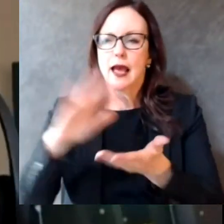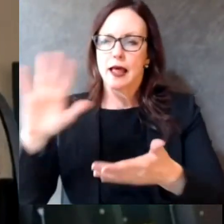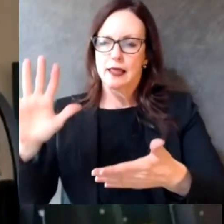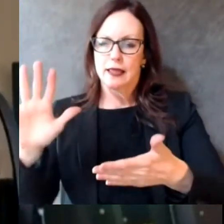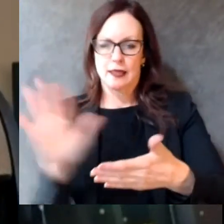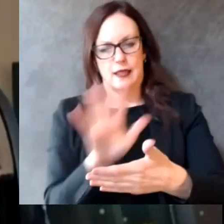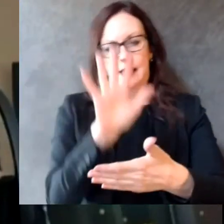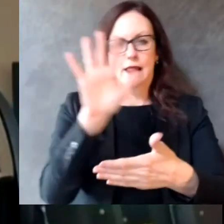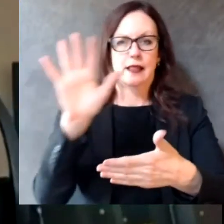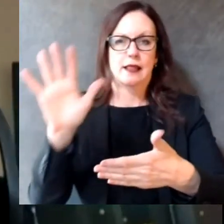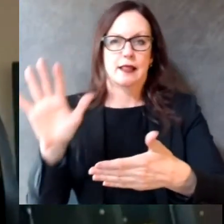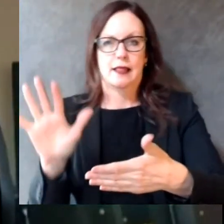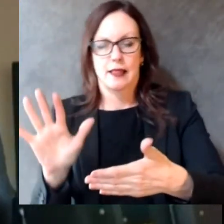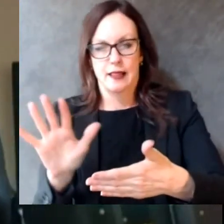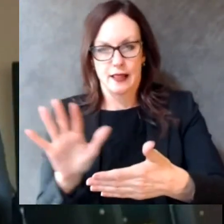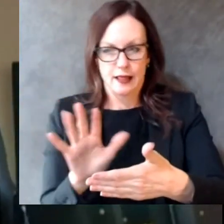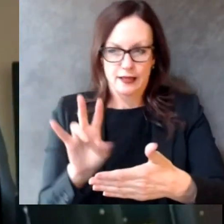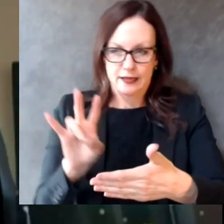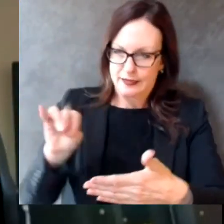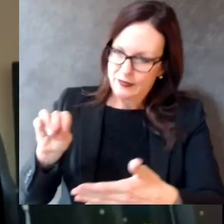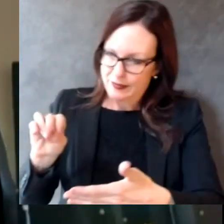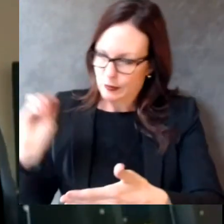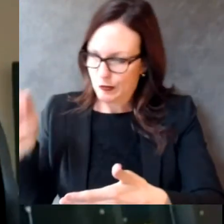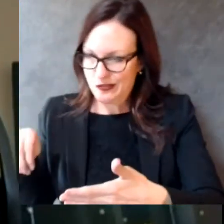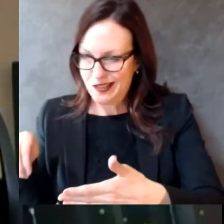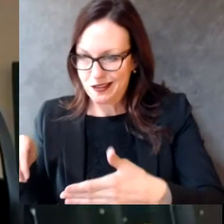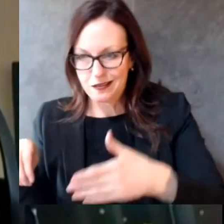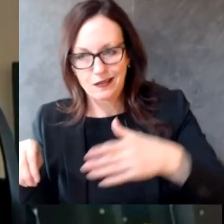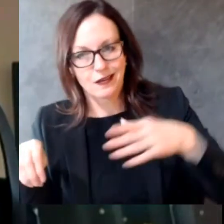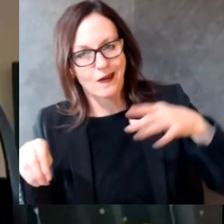as described. So